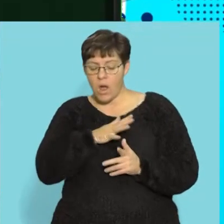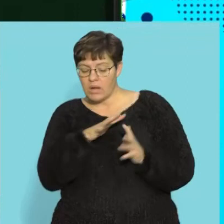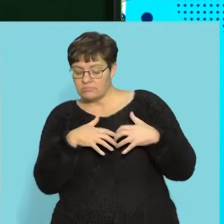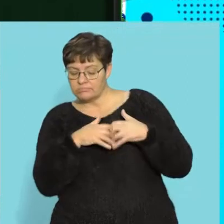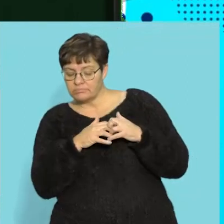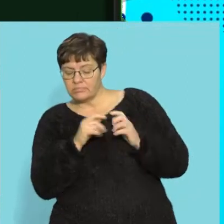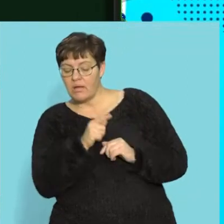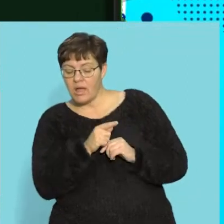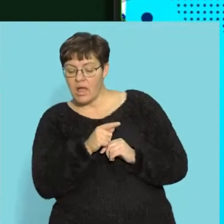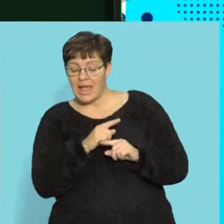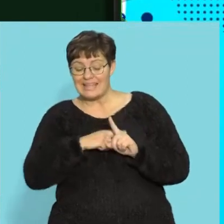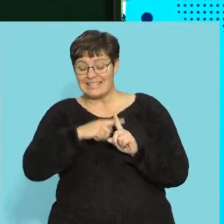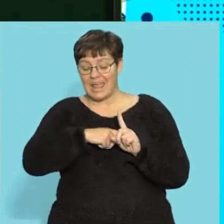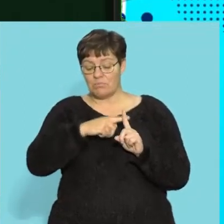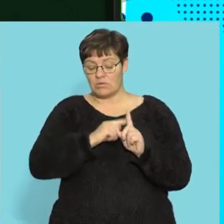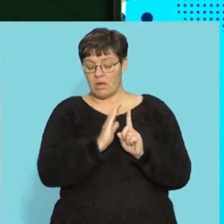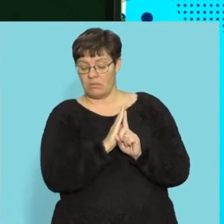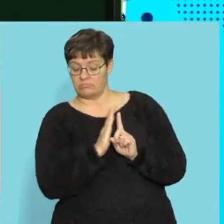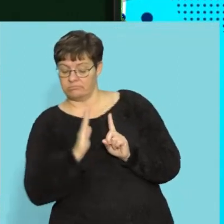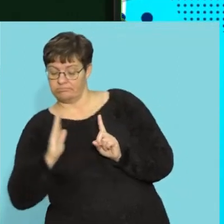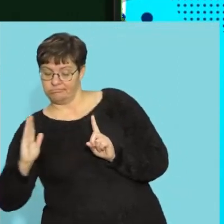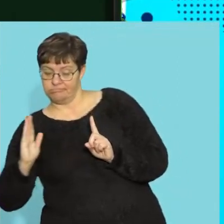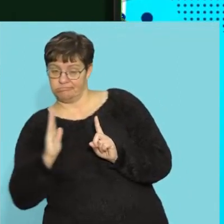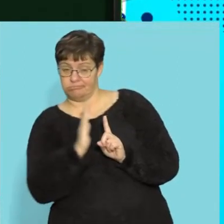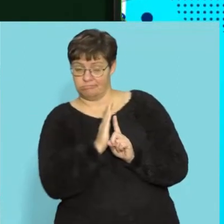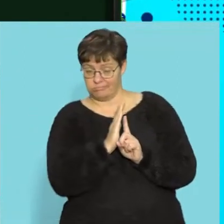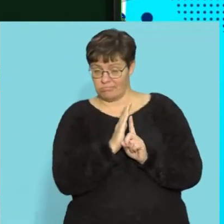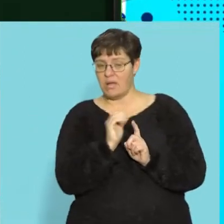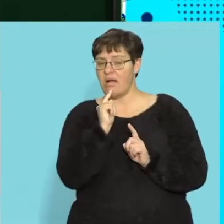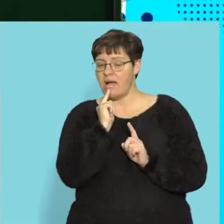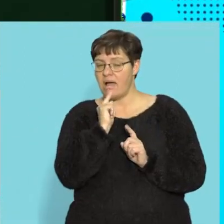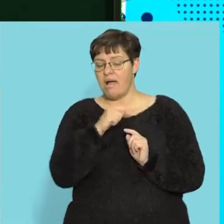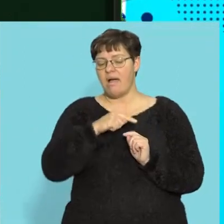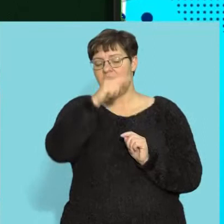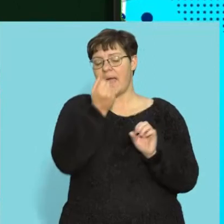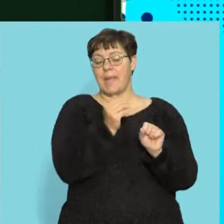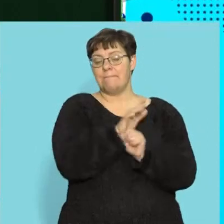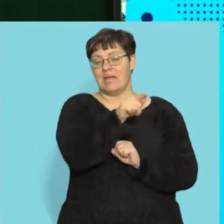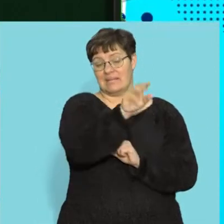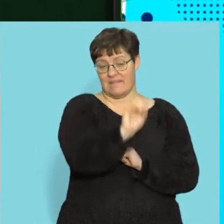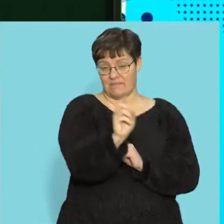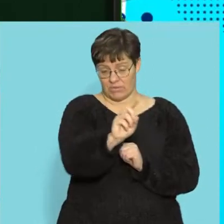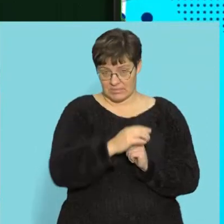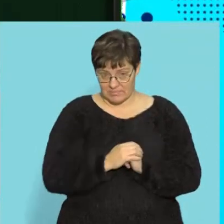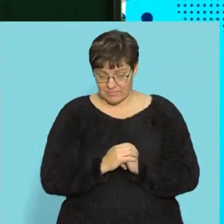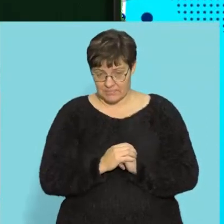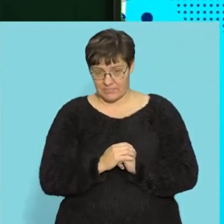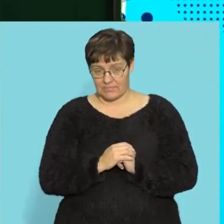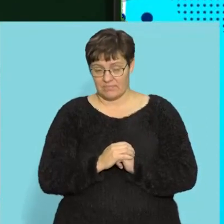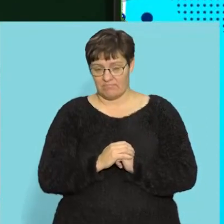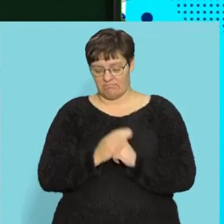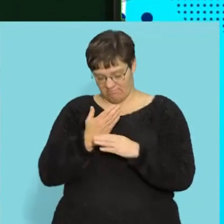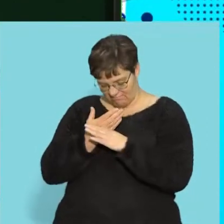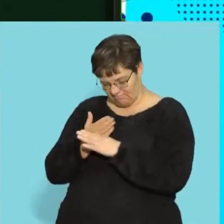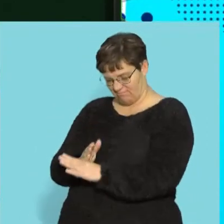to establish as we vary the temperature of a conductor, what impact does that or effect